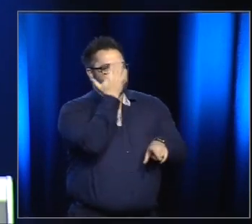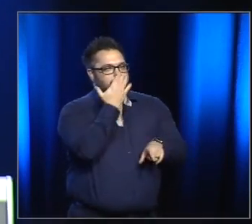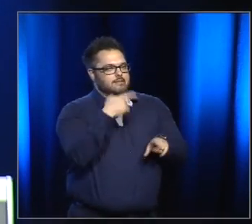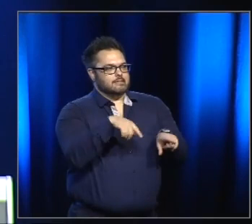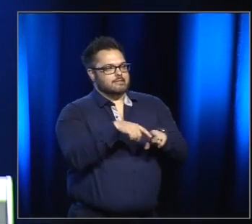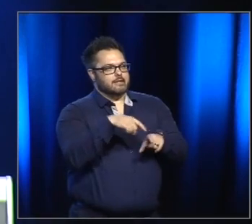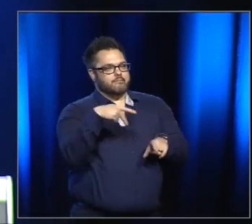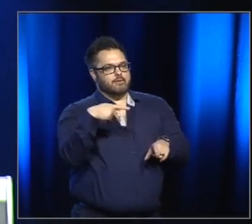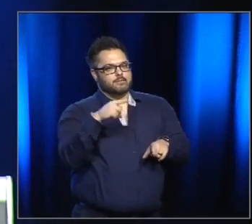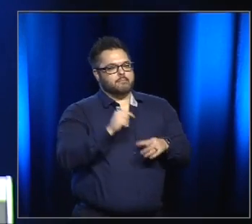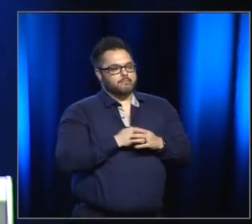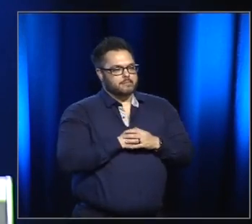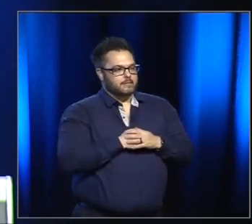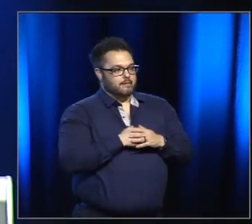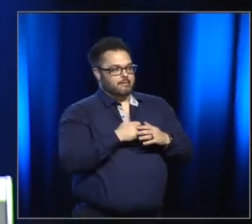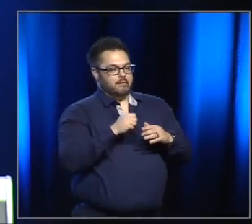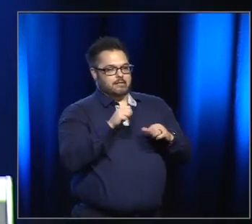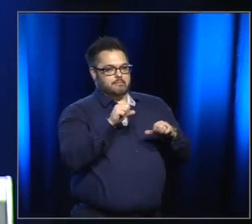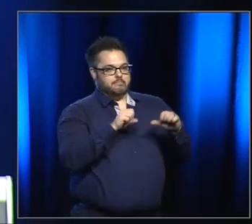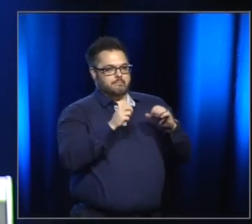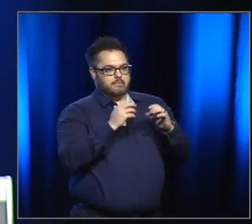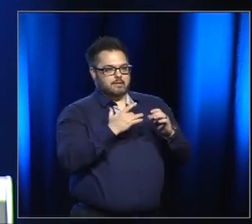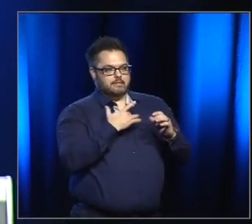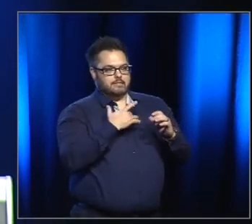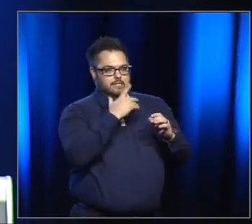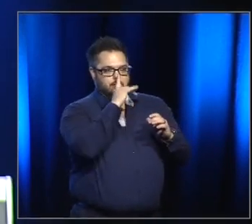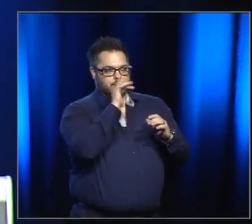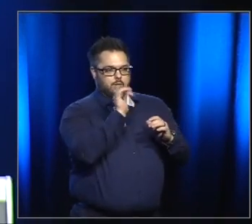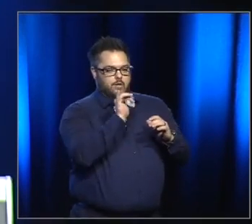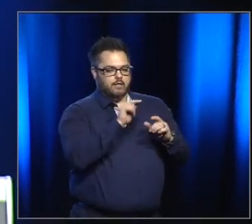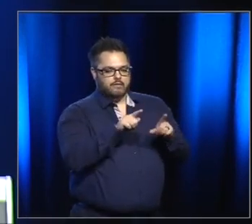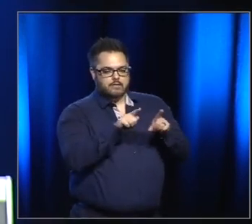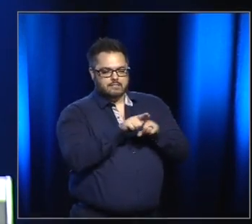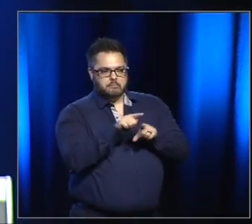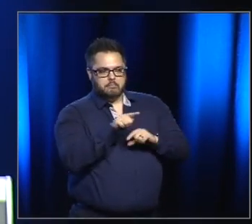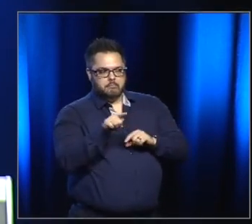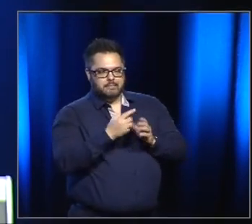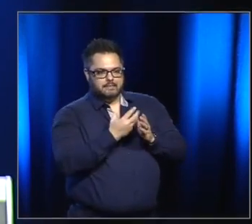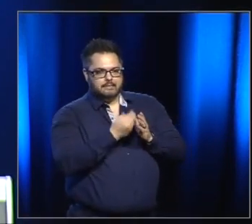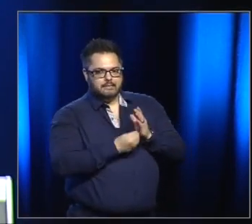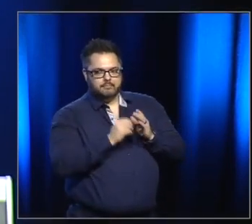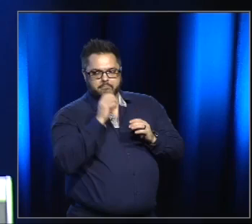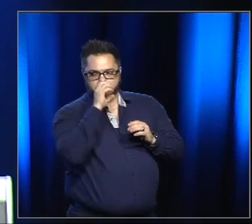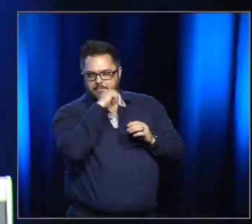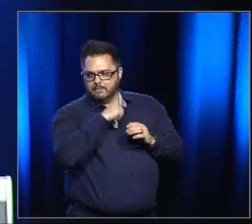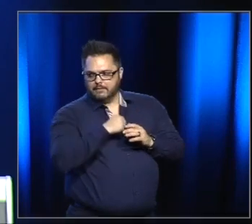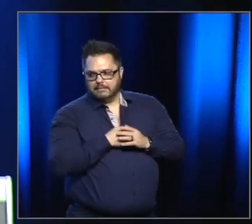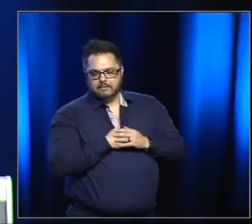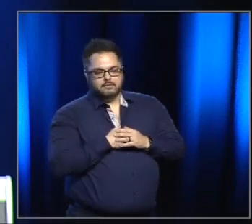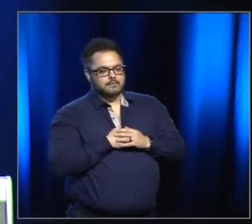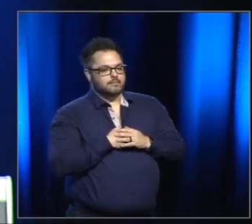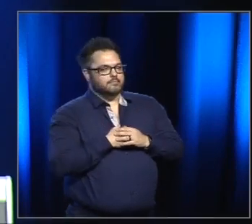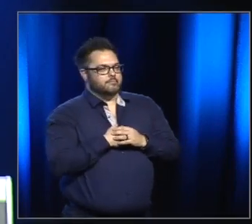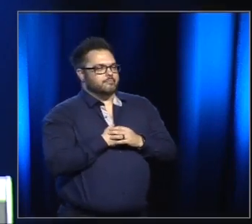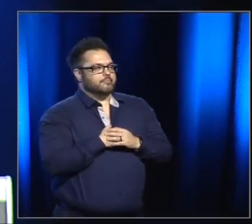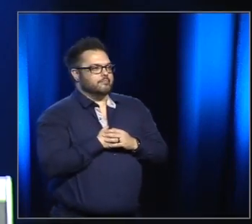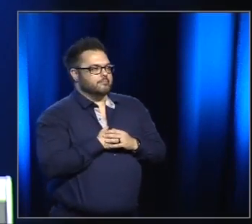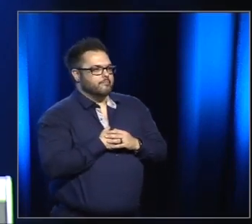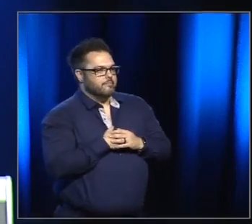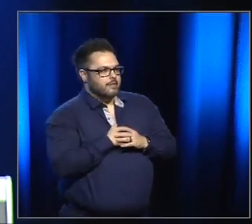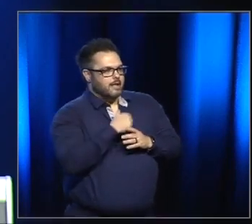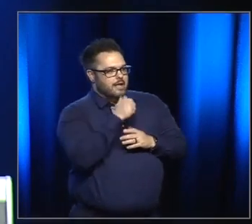senior biologists end up looking like their primary study subjects? I wasn't necessarily looking at Mark,